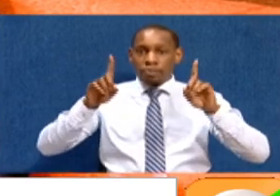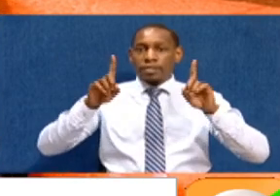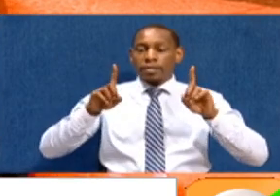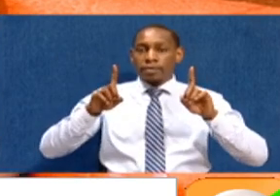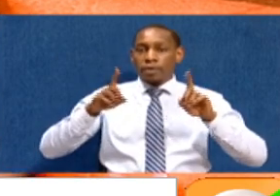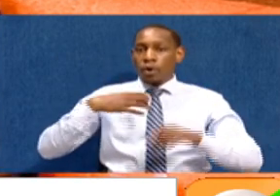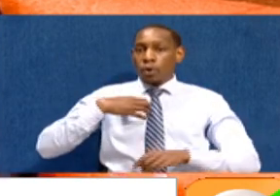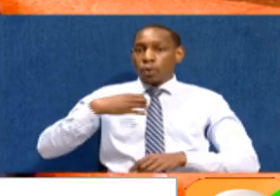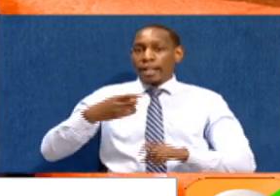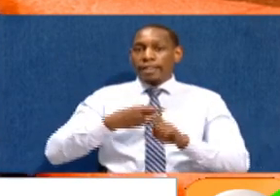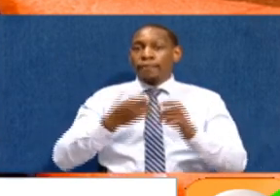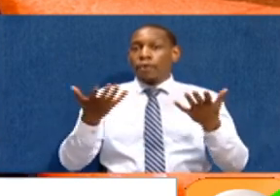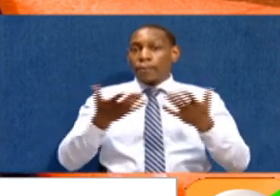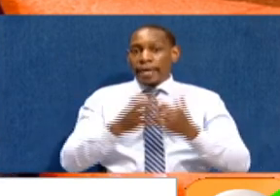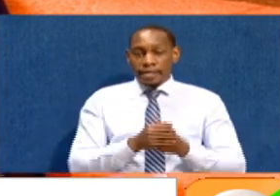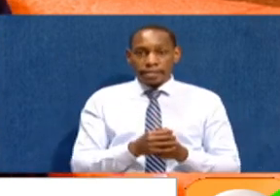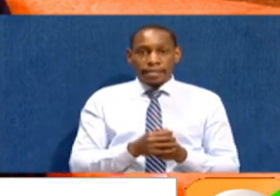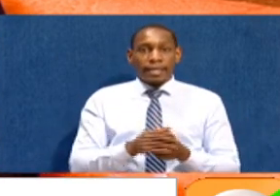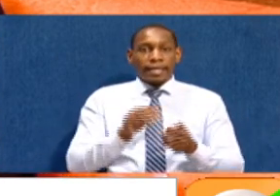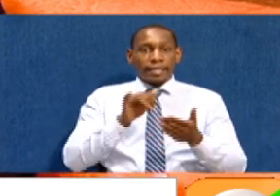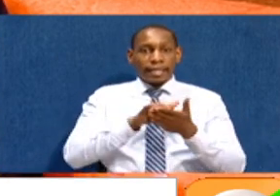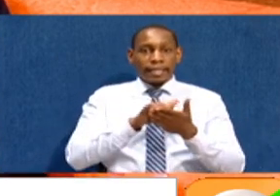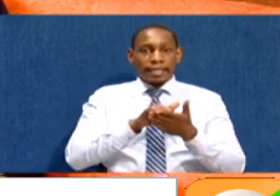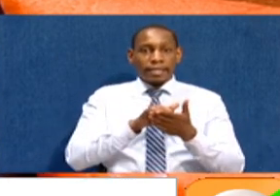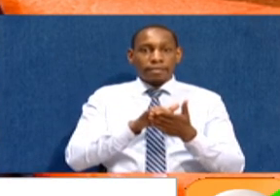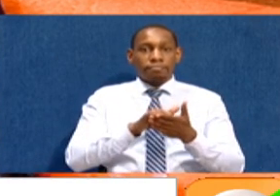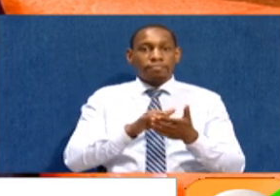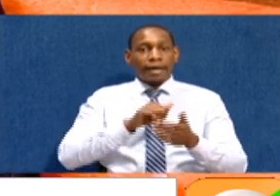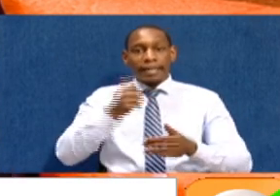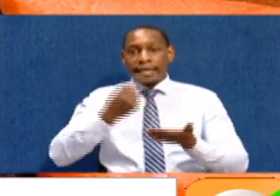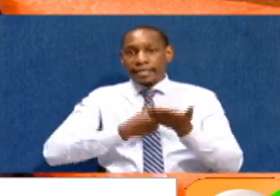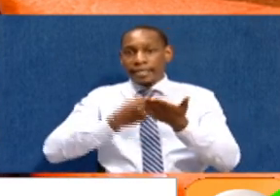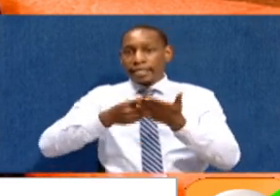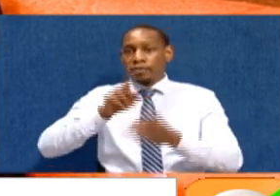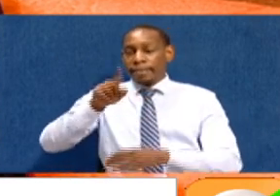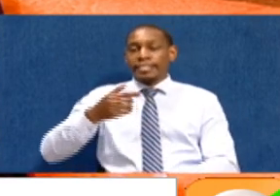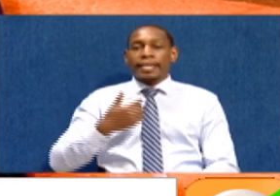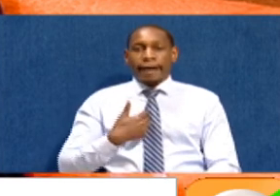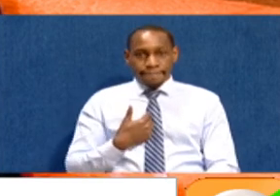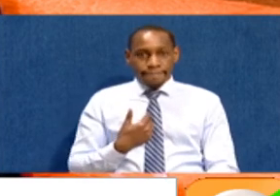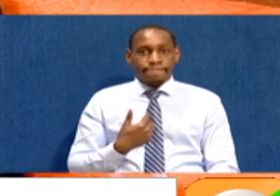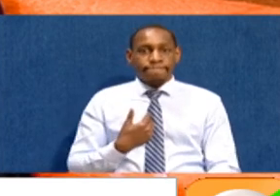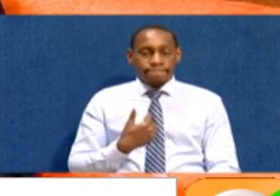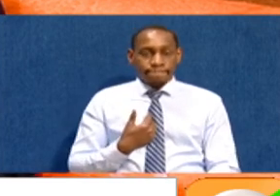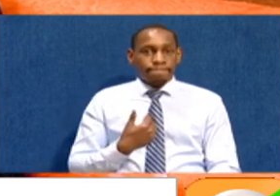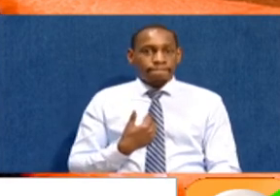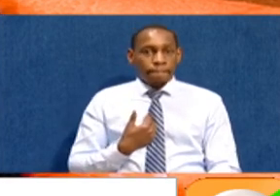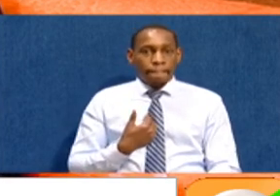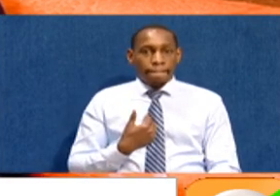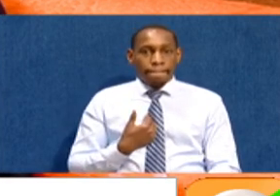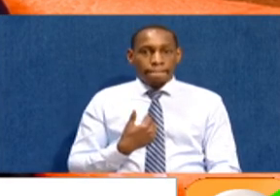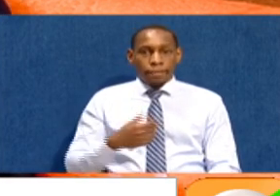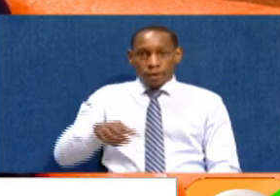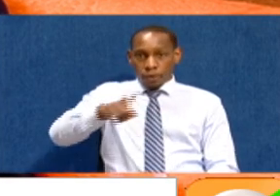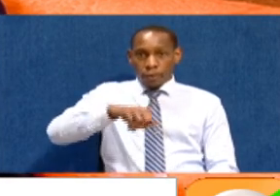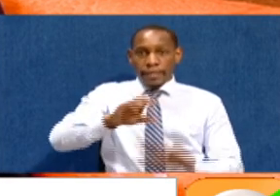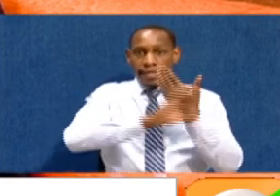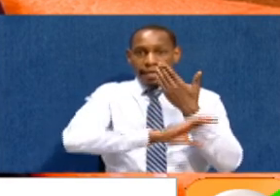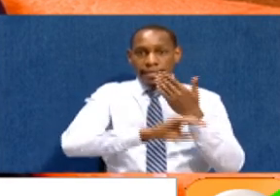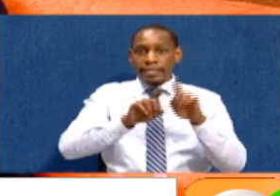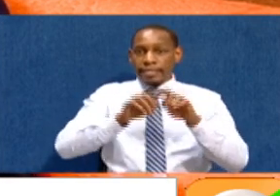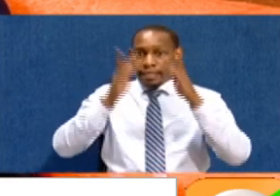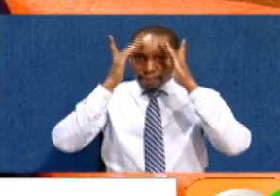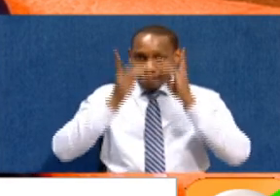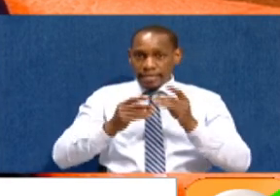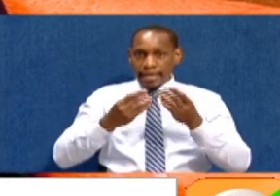have got their billions from. It is another conversation that we must have as a country and decide